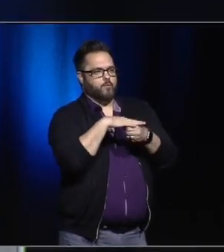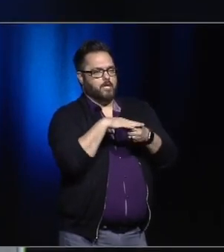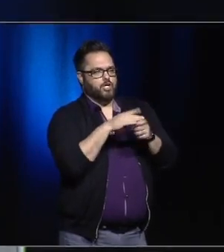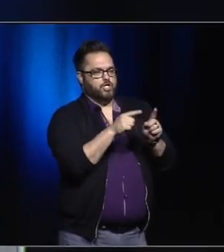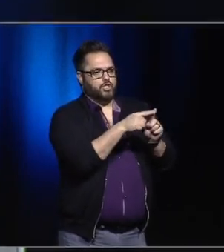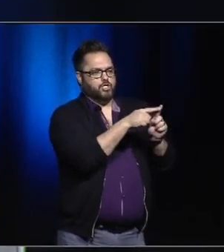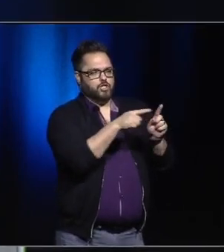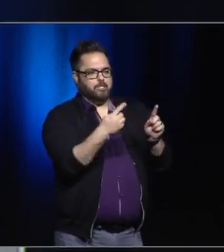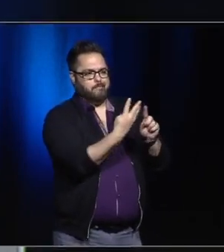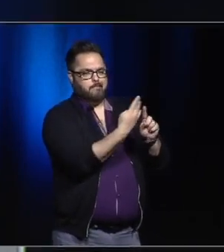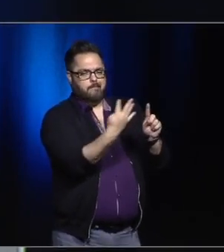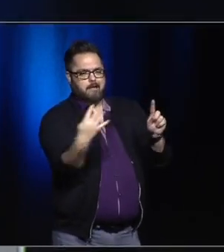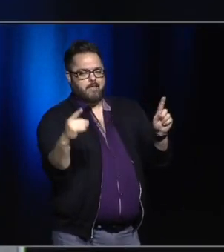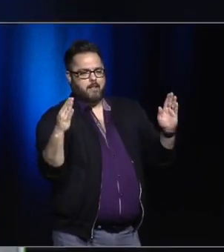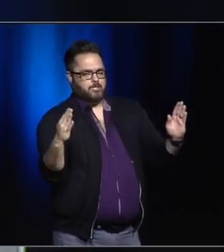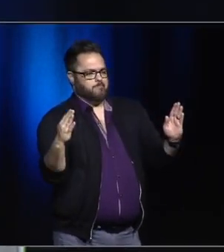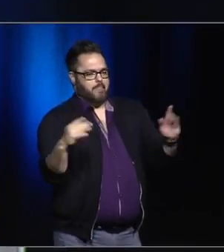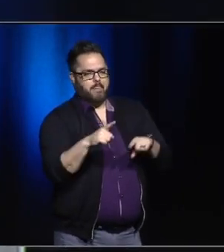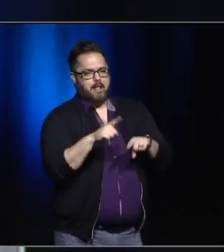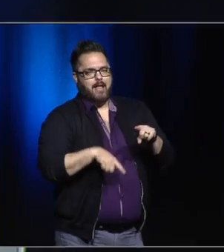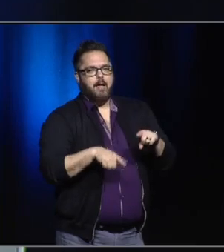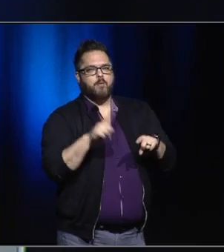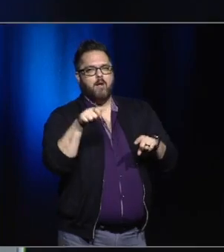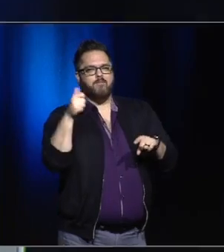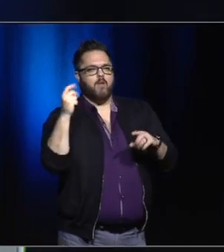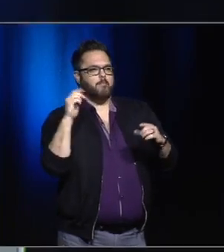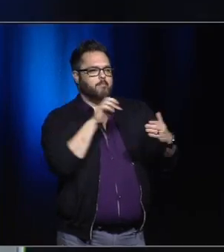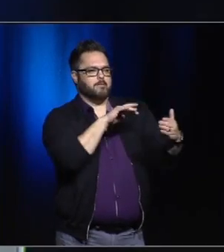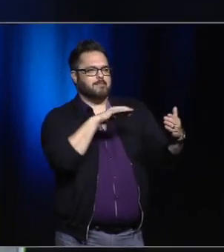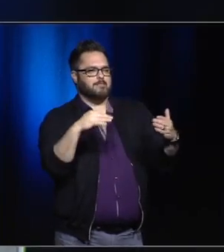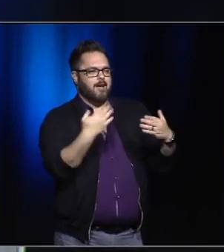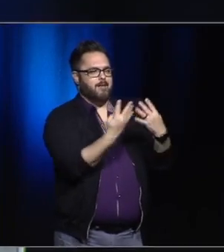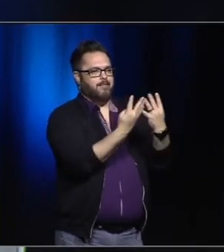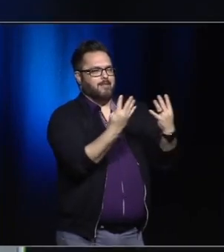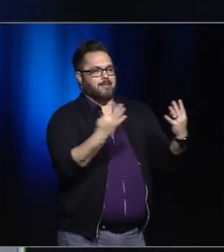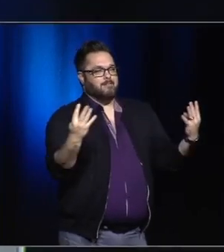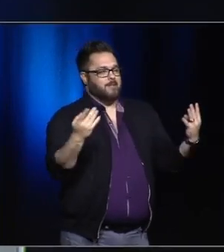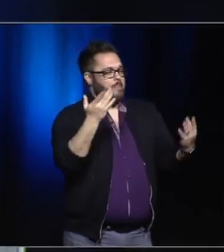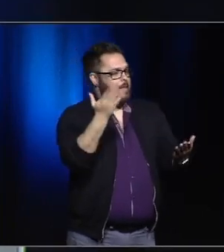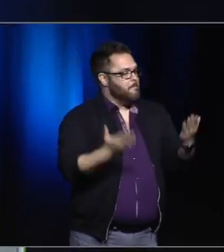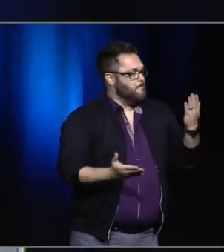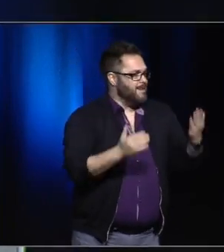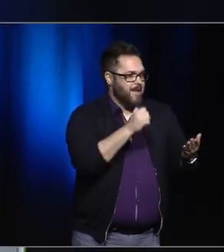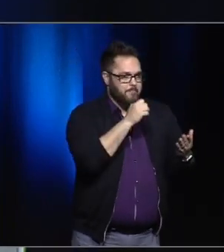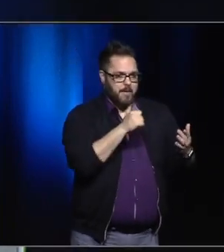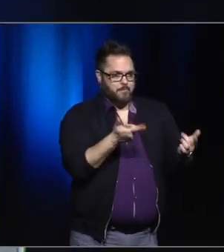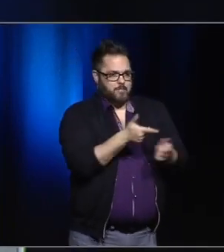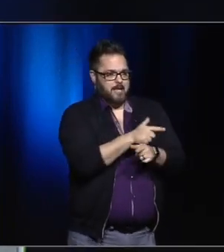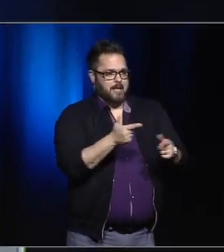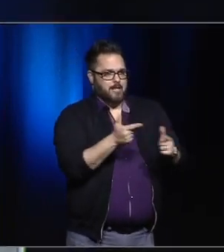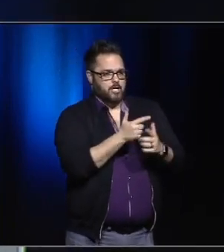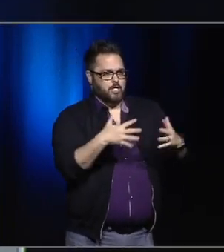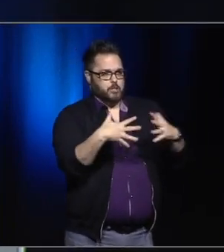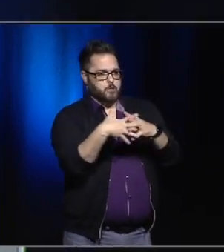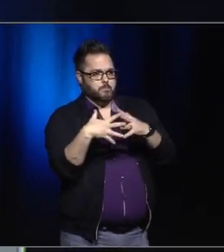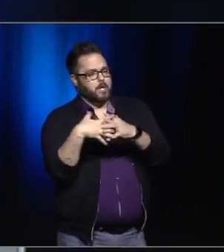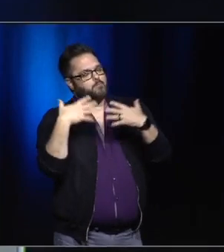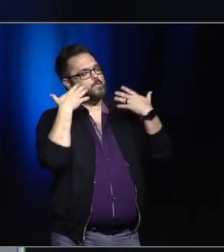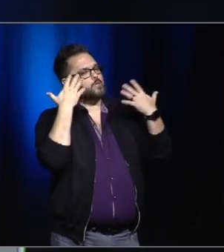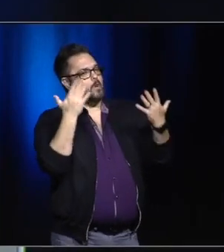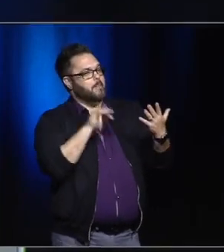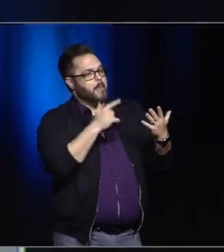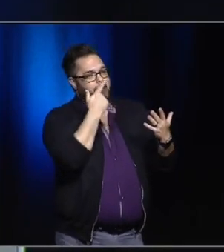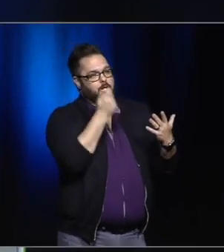So Emma Carroll and Debbie and Scott are all working on that conversation. So they may actually not be able to interbreed, which will be pretty interesting for